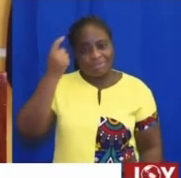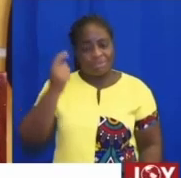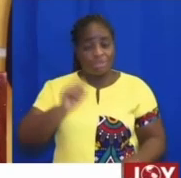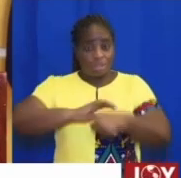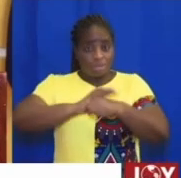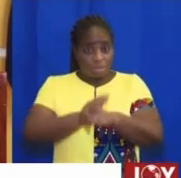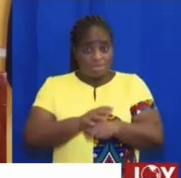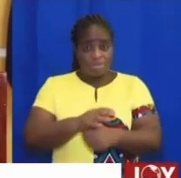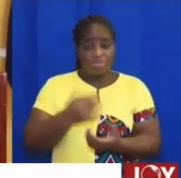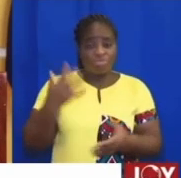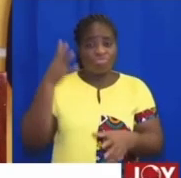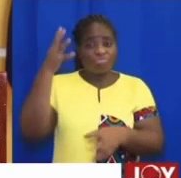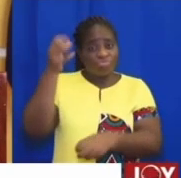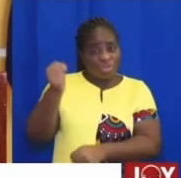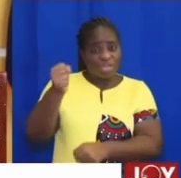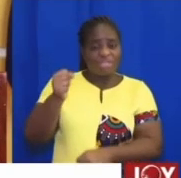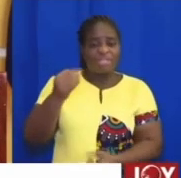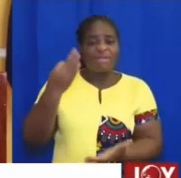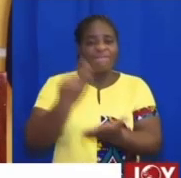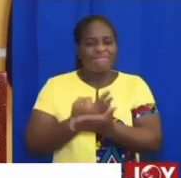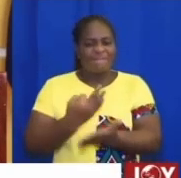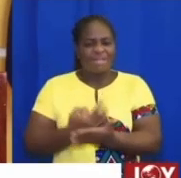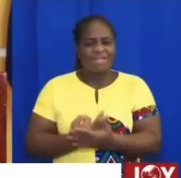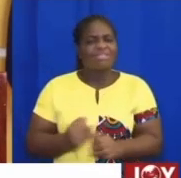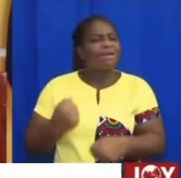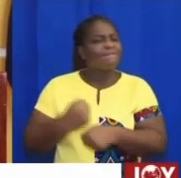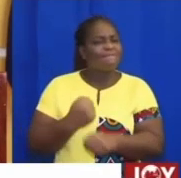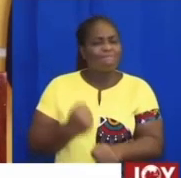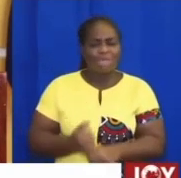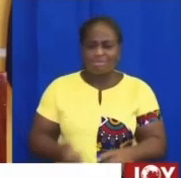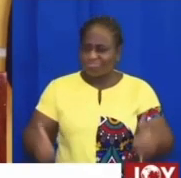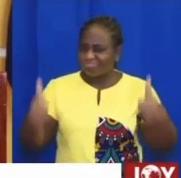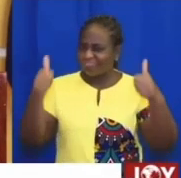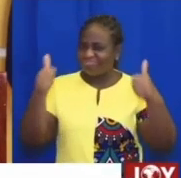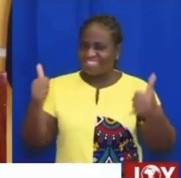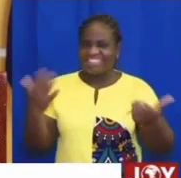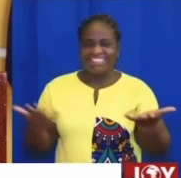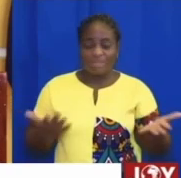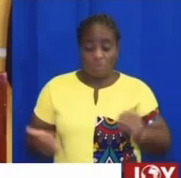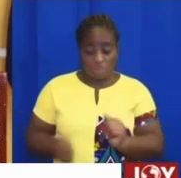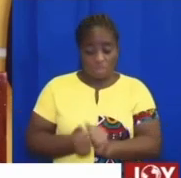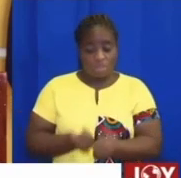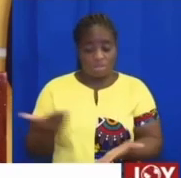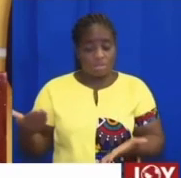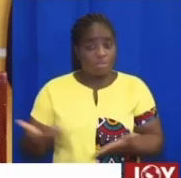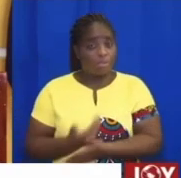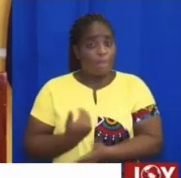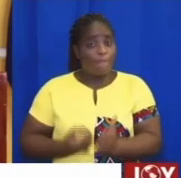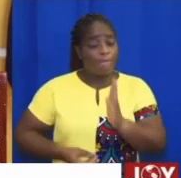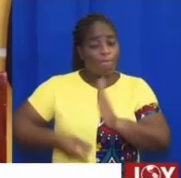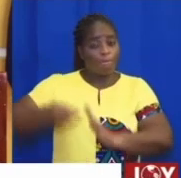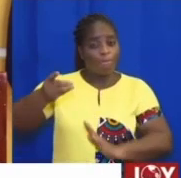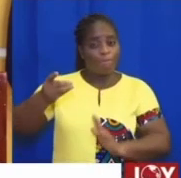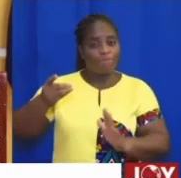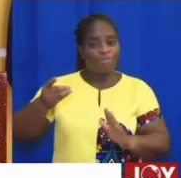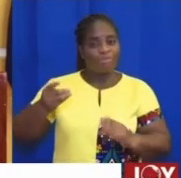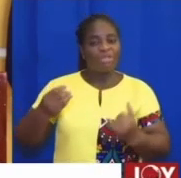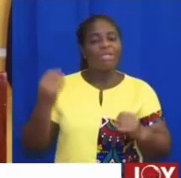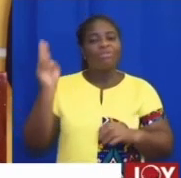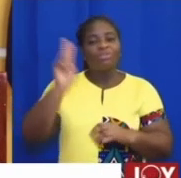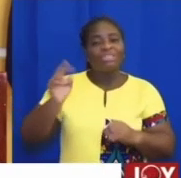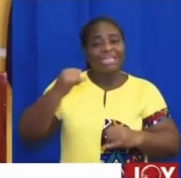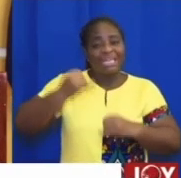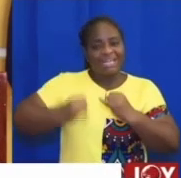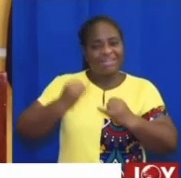COVID Trust Fund has performed an invaluable service, and with these developments, has reached the end of its